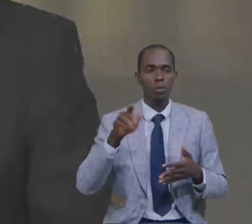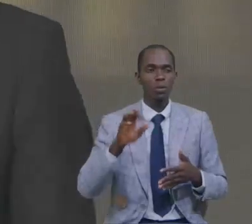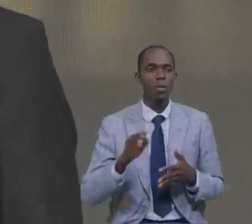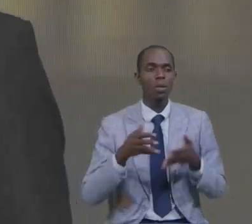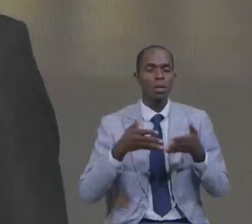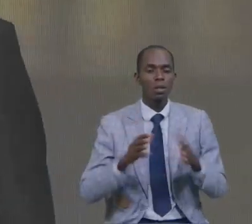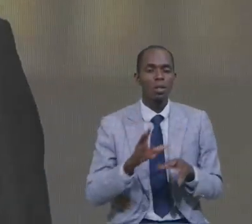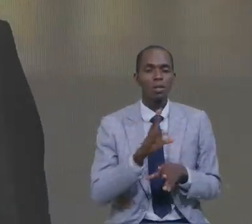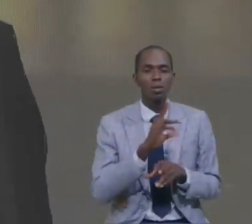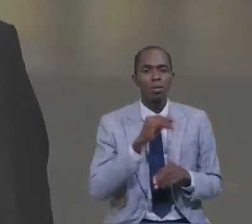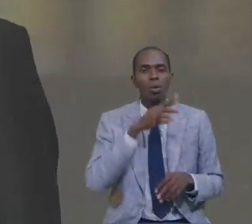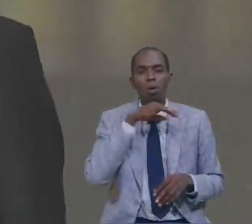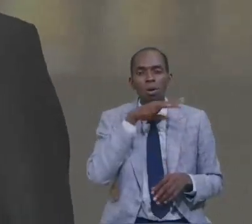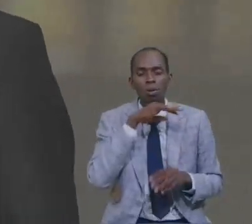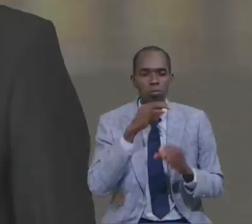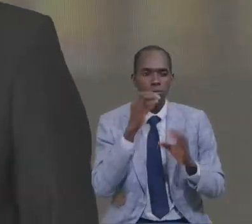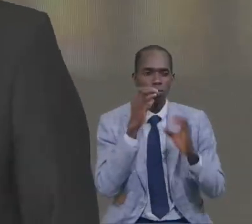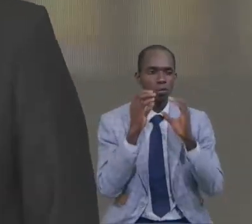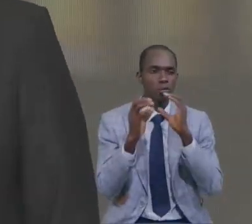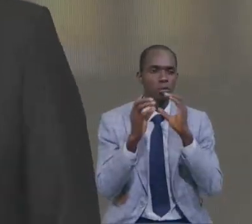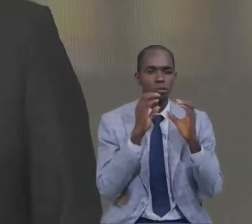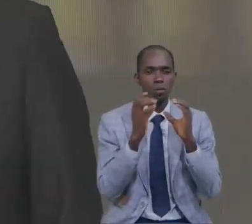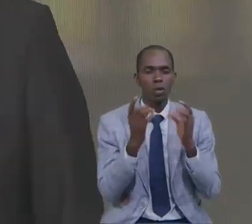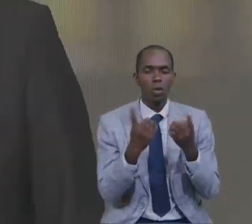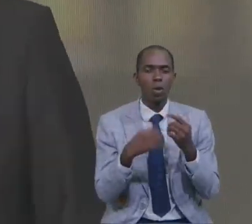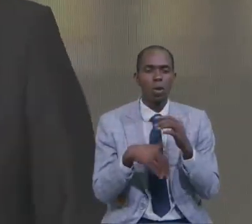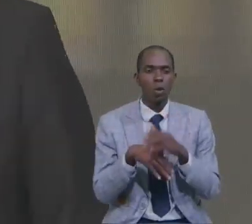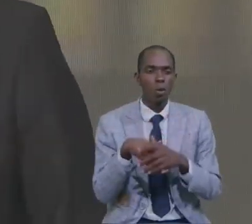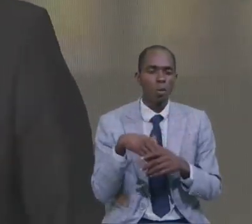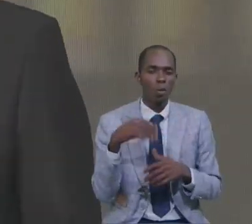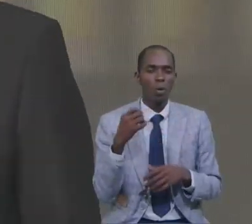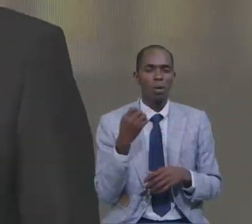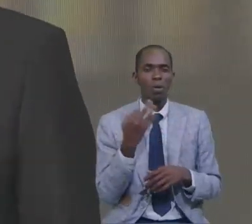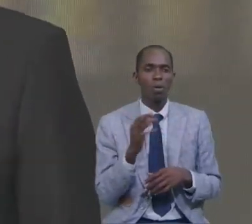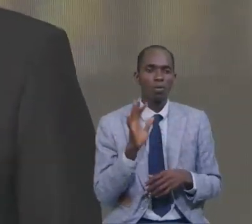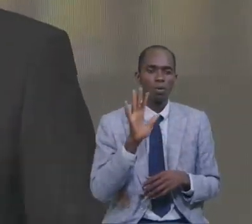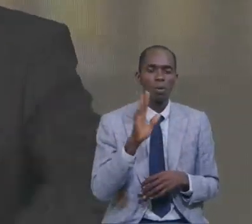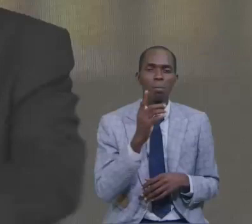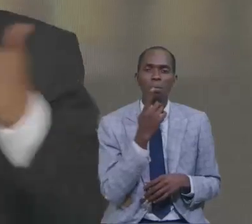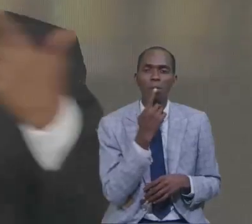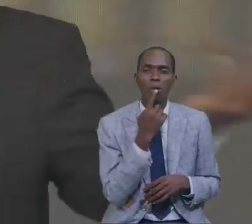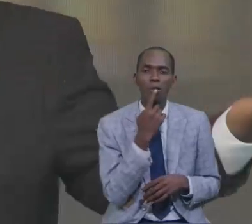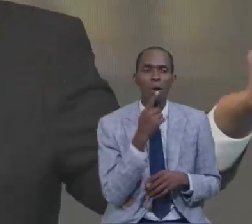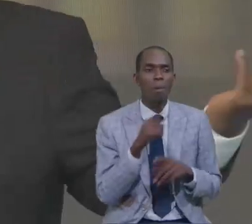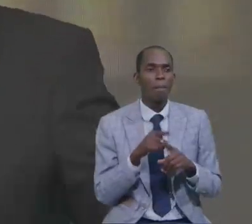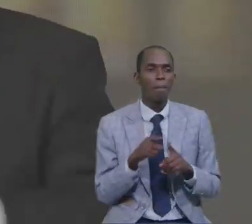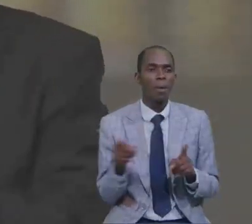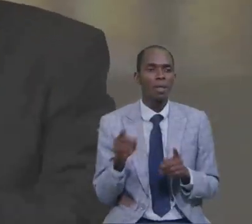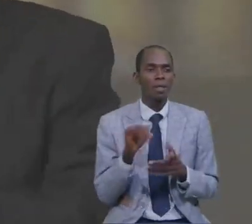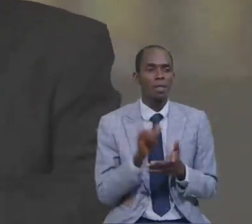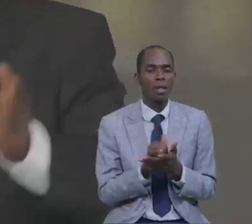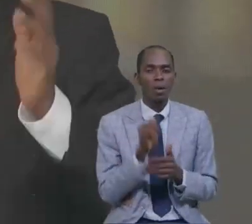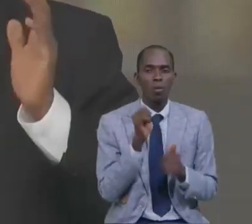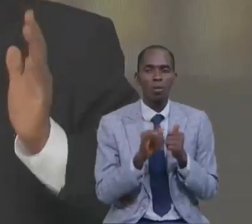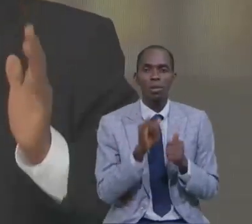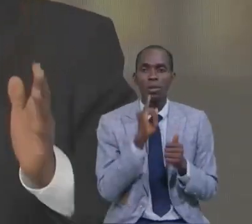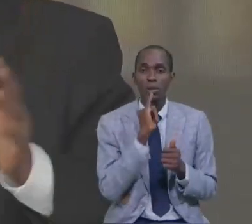mouth, but that which is good to the use of edifying, that it may